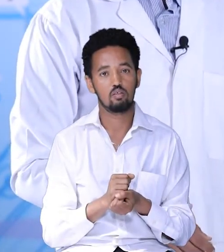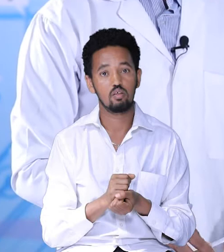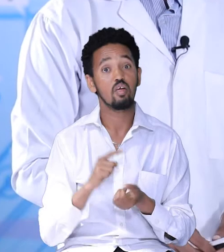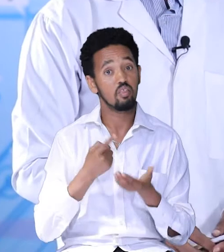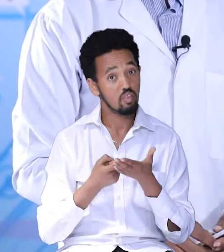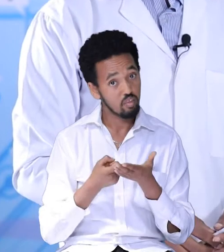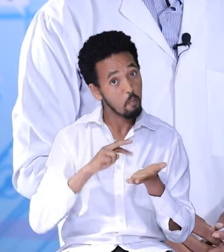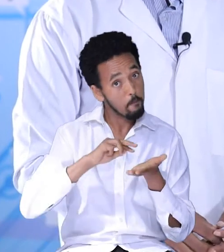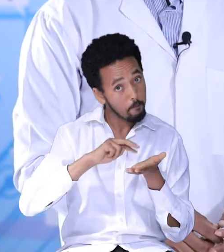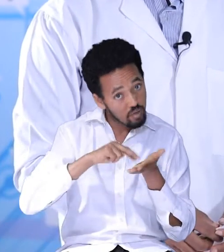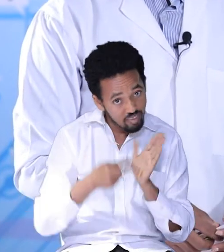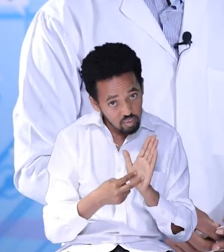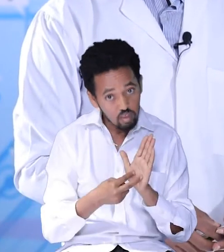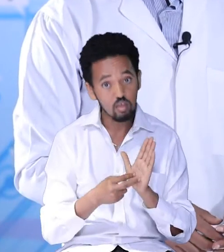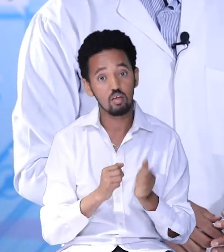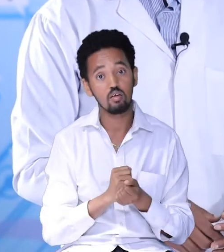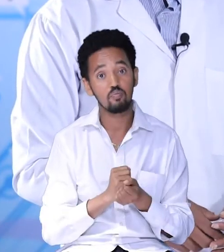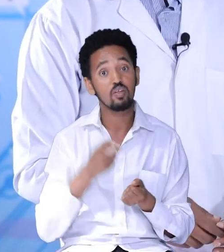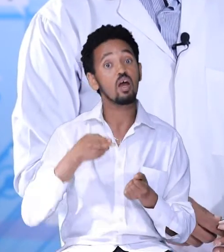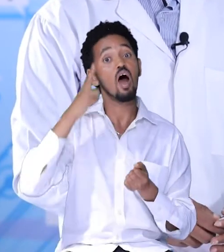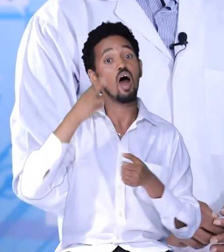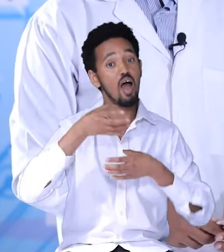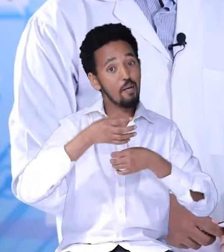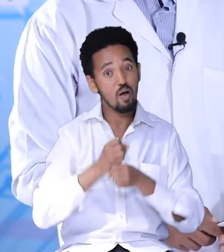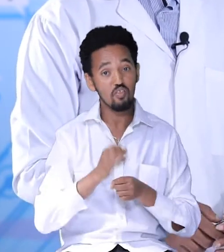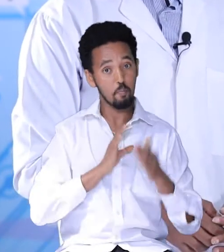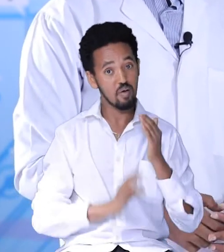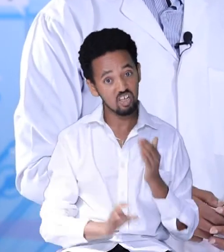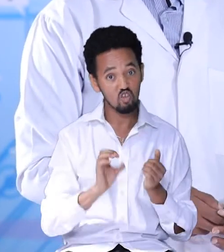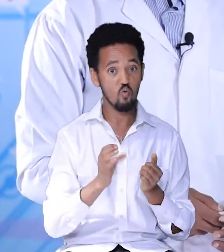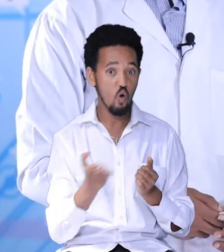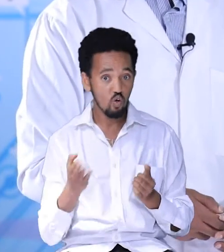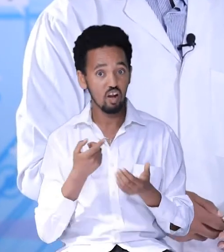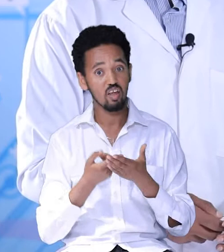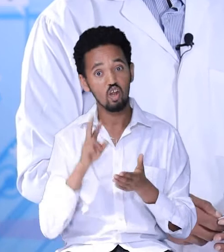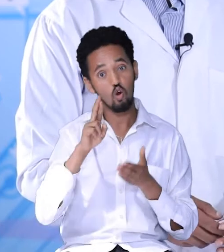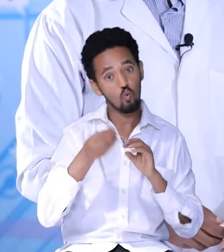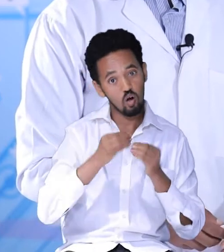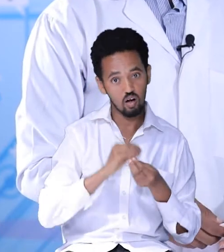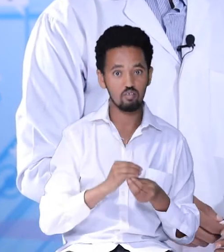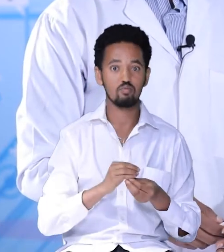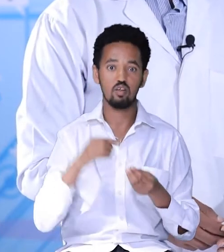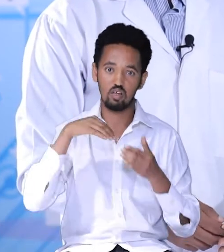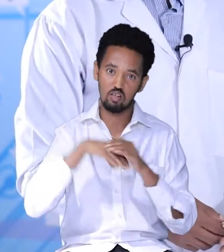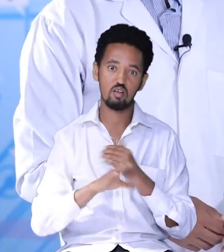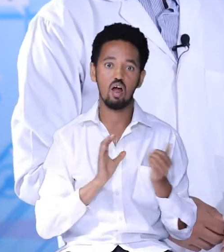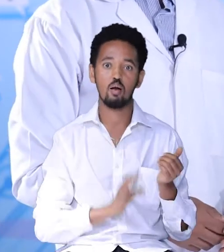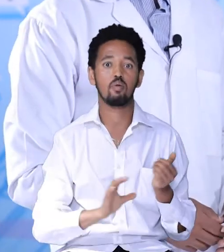This means high amount of births is occurred in the rural area than the urban.